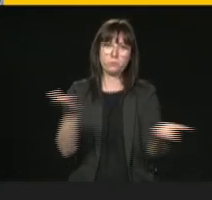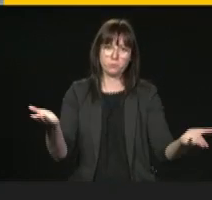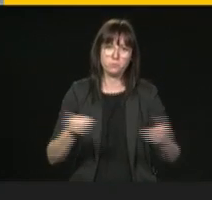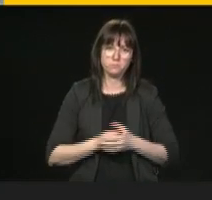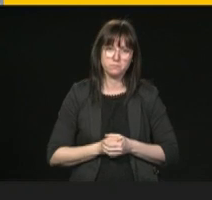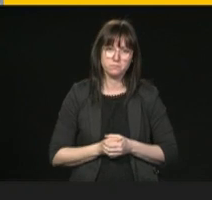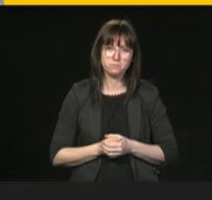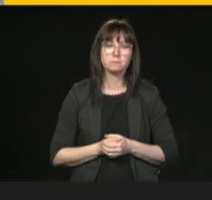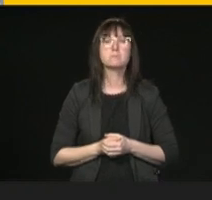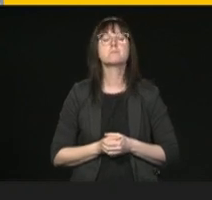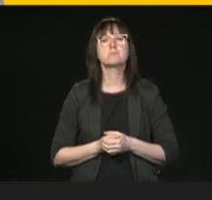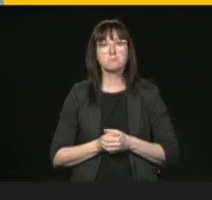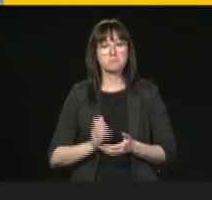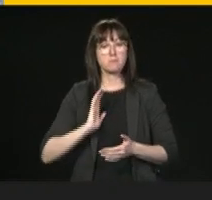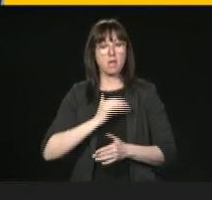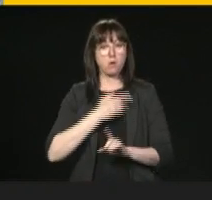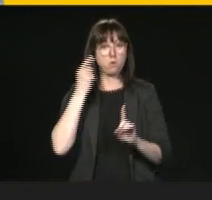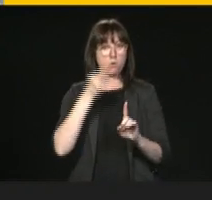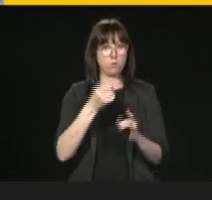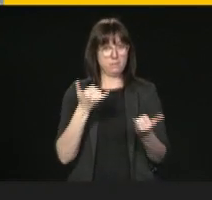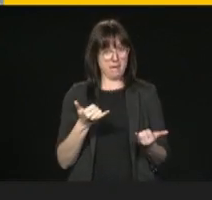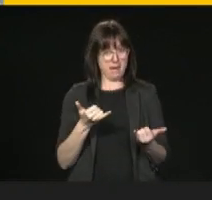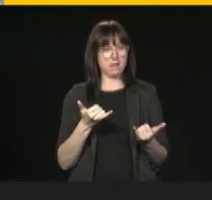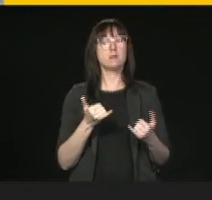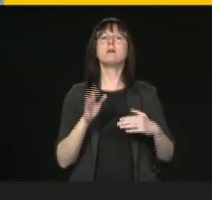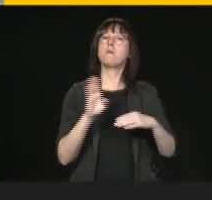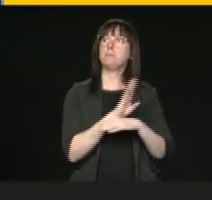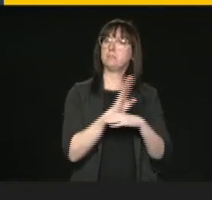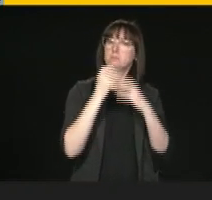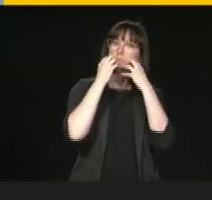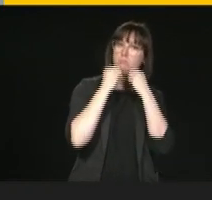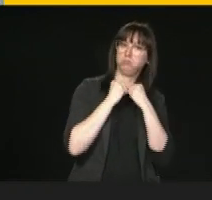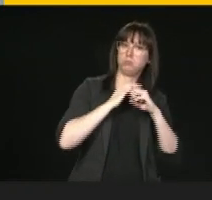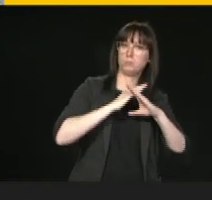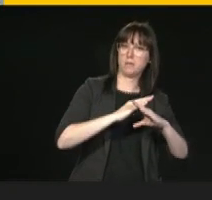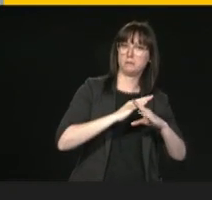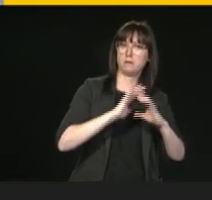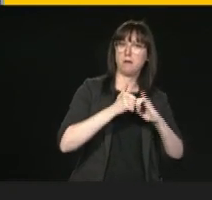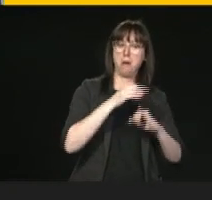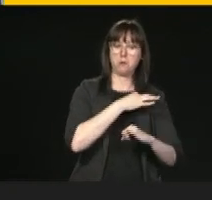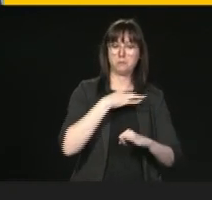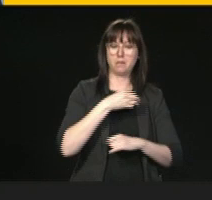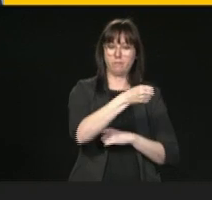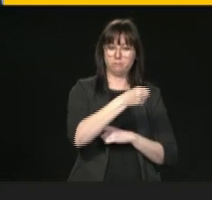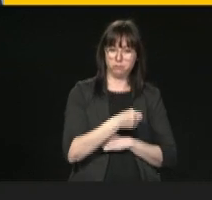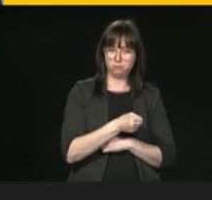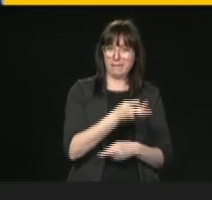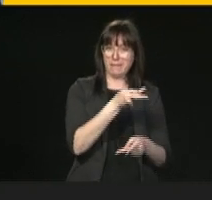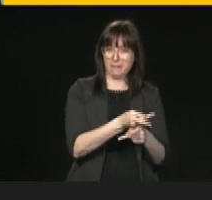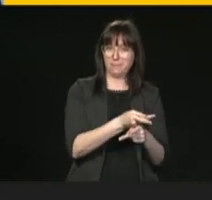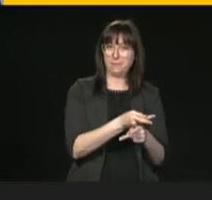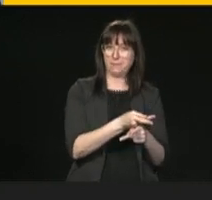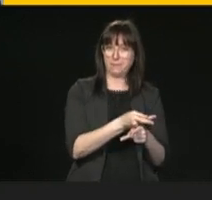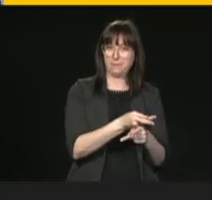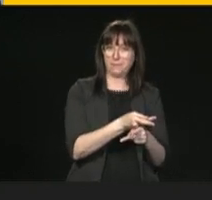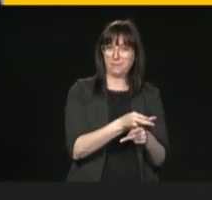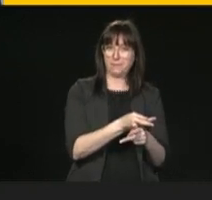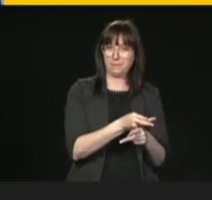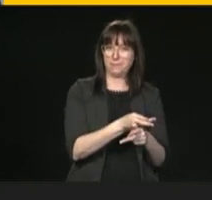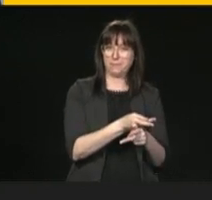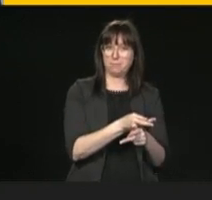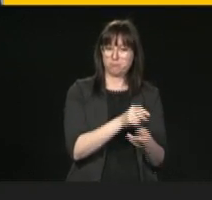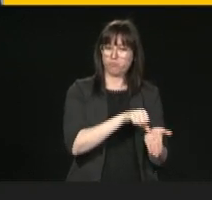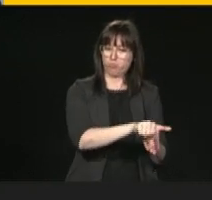want to take the course of keeping their employees engaged. And I think we're going to be open to responding to the challenges